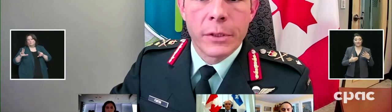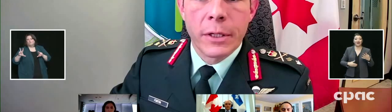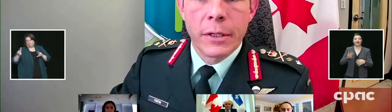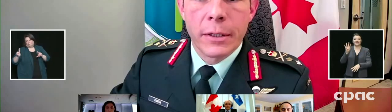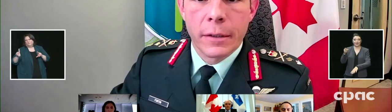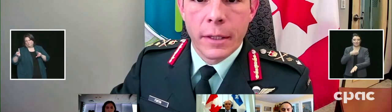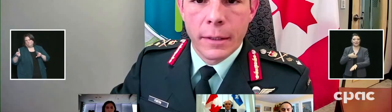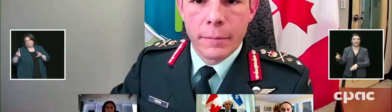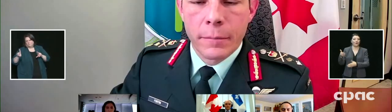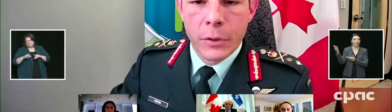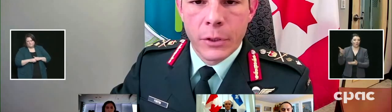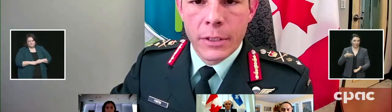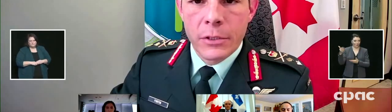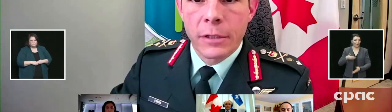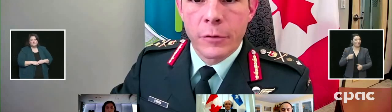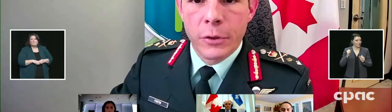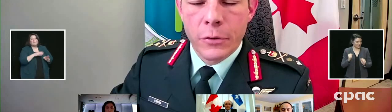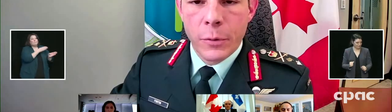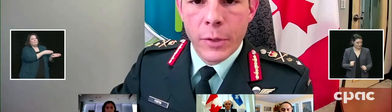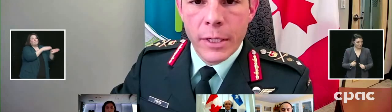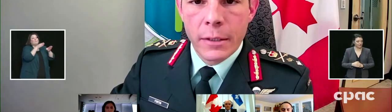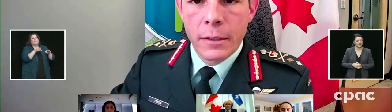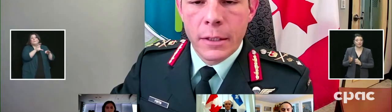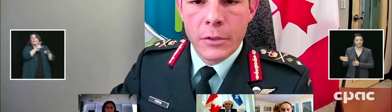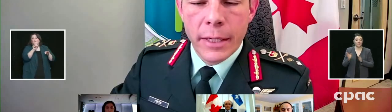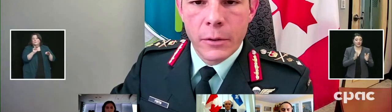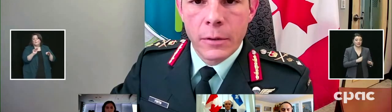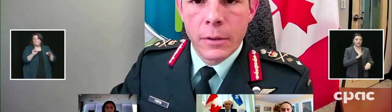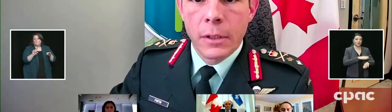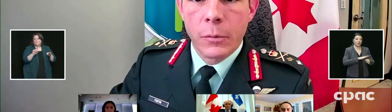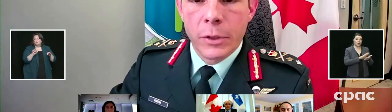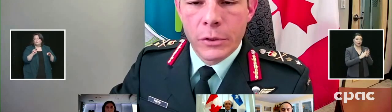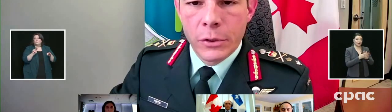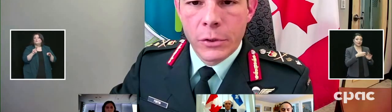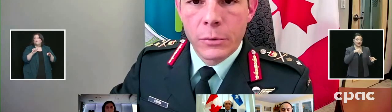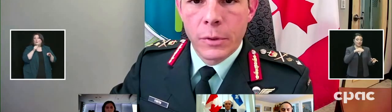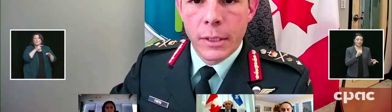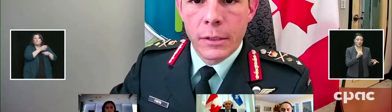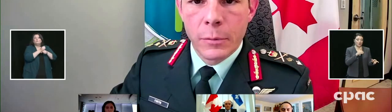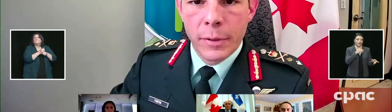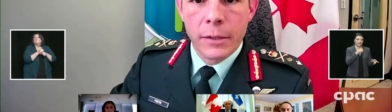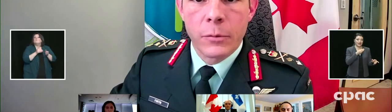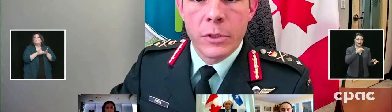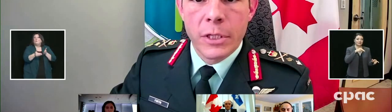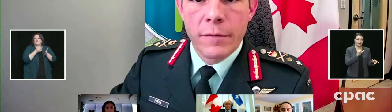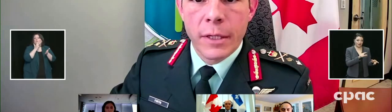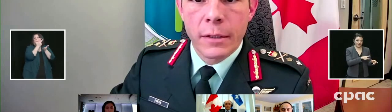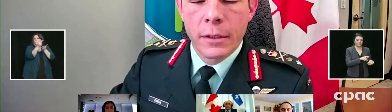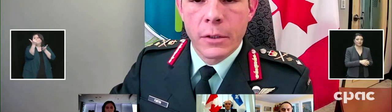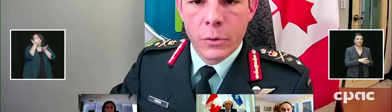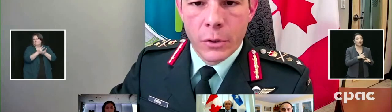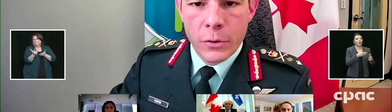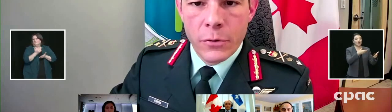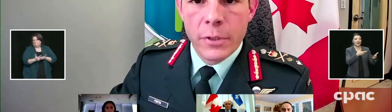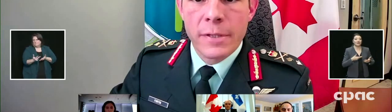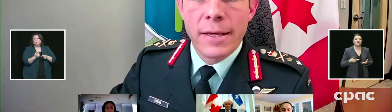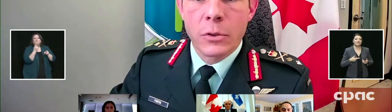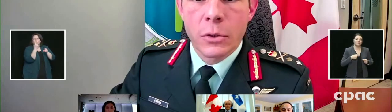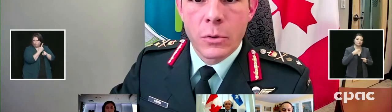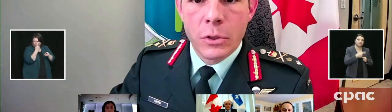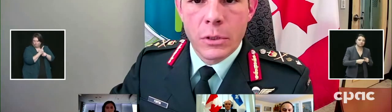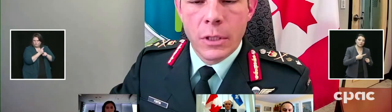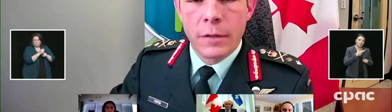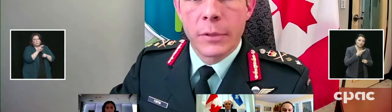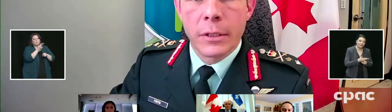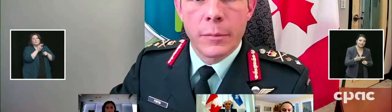word on Moderna. Moderna is delivered on a 3-week cycle. We continue to plan on receiving